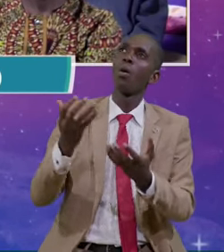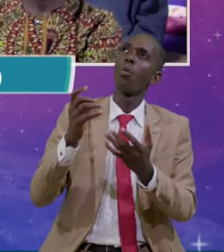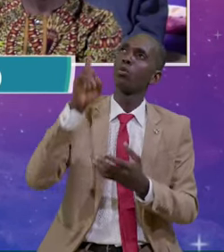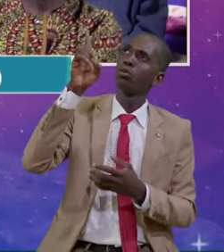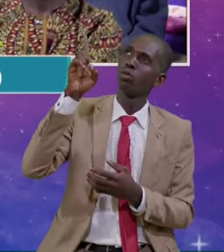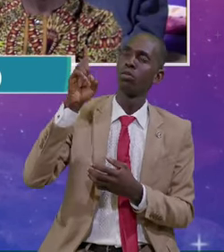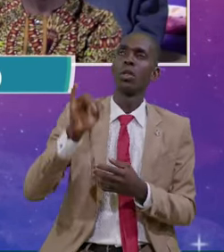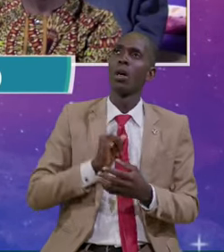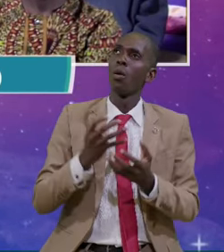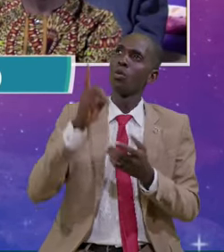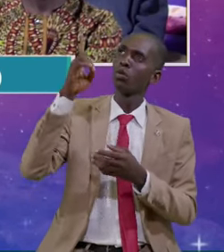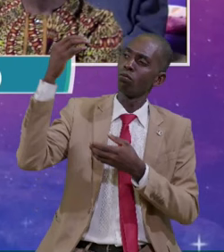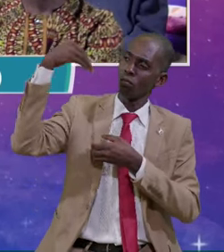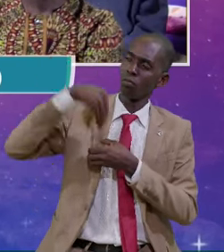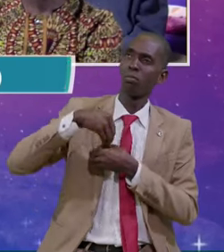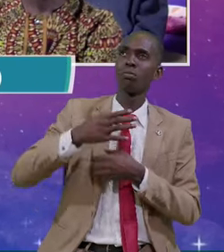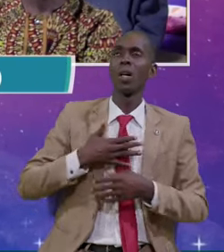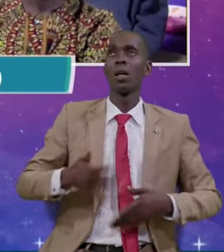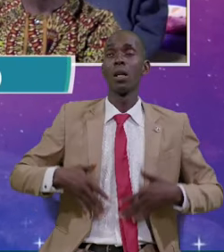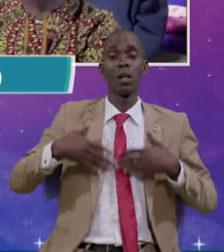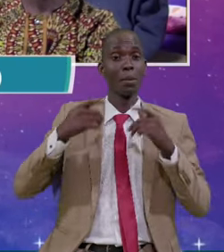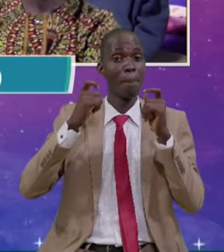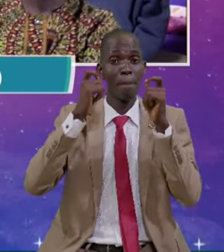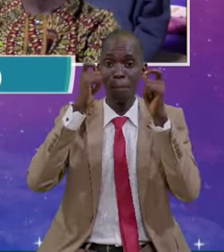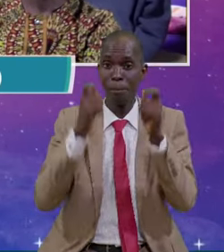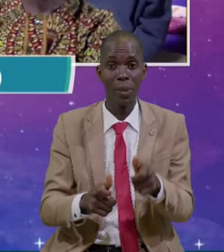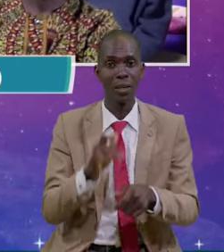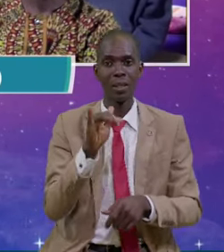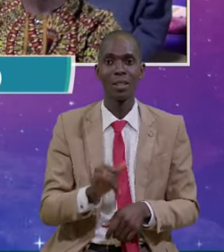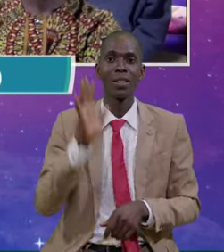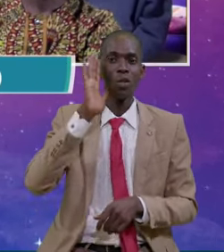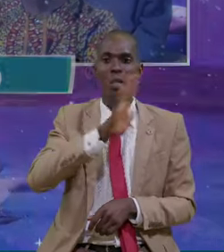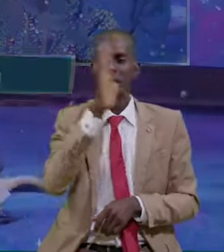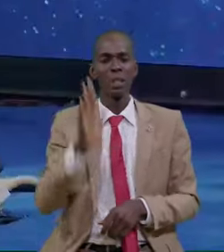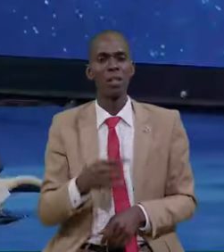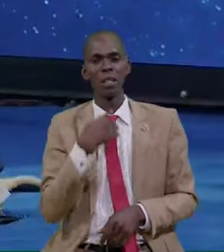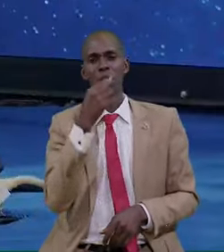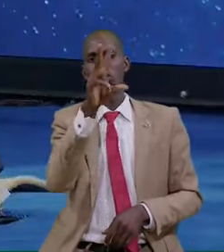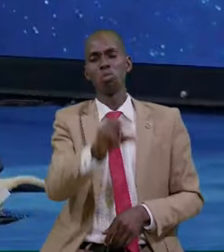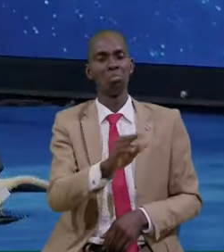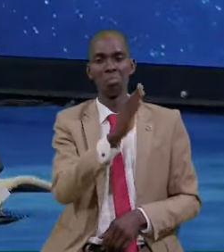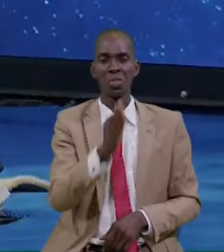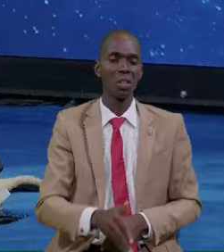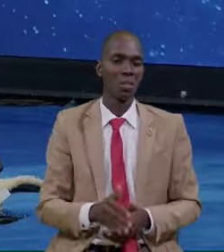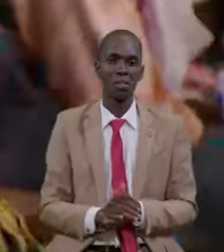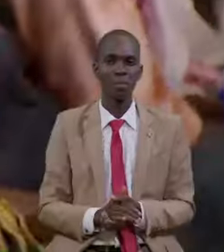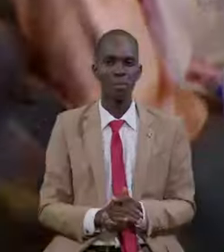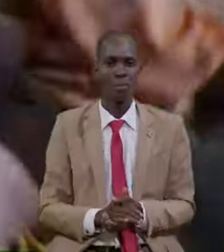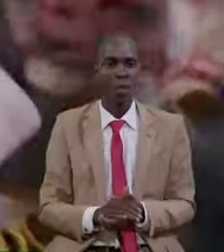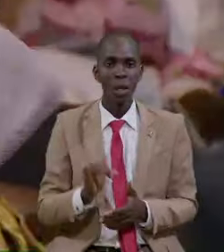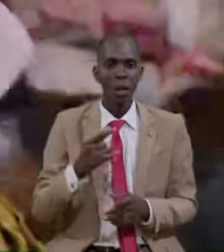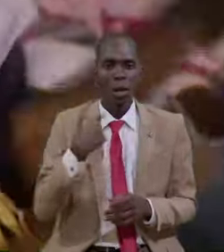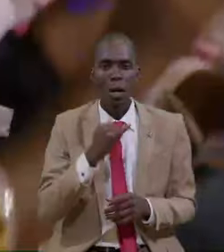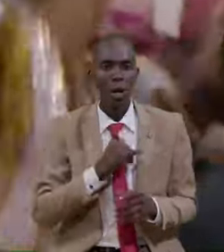I want you in my life, immediately he will never say no to you. Who am I talking to over